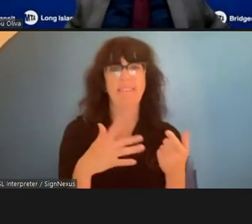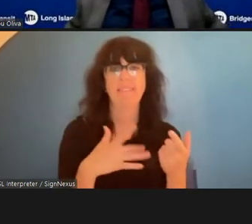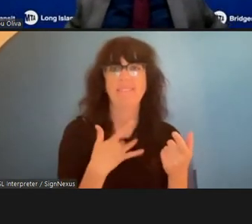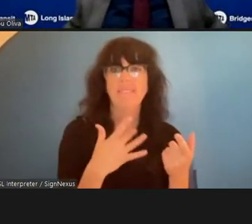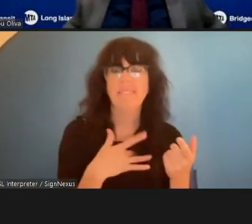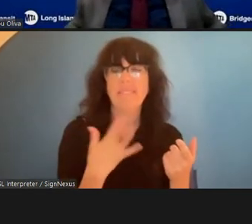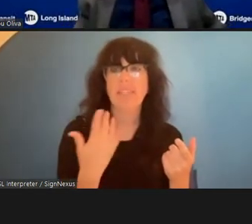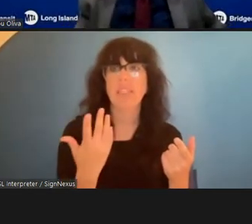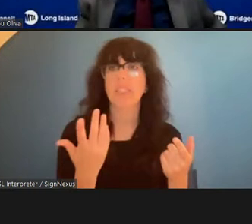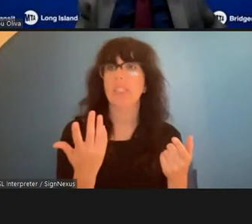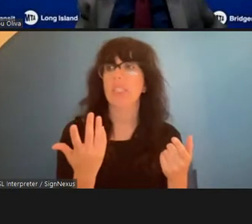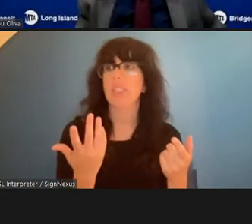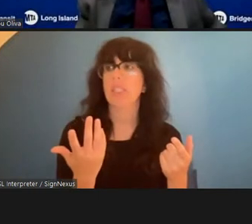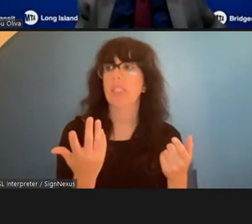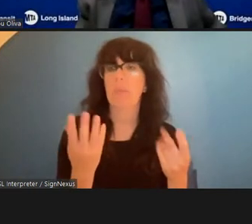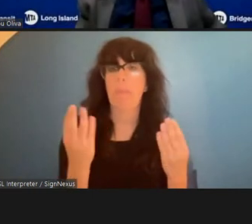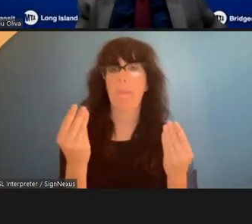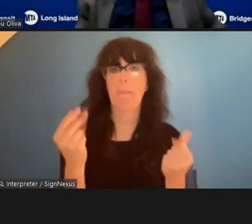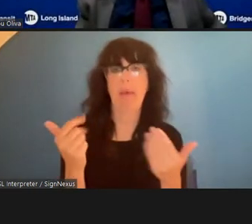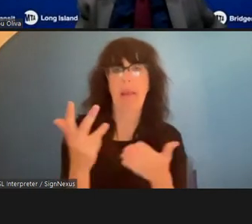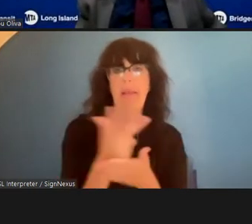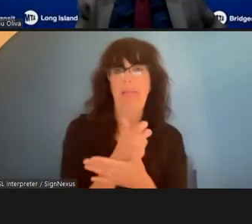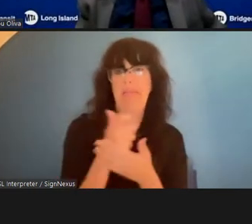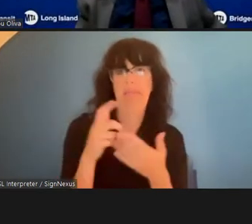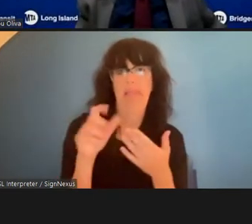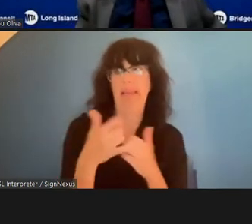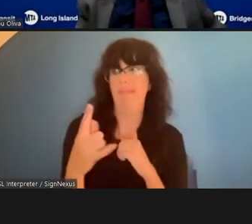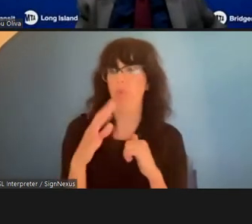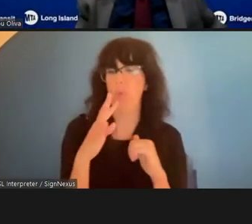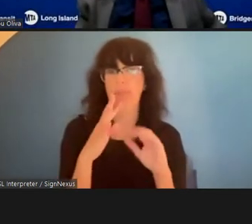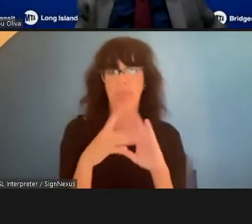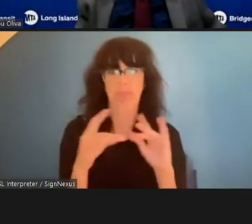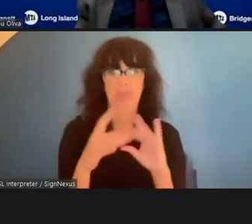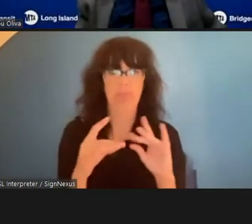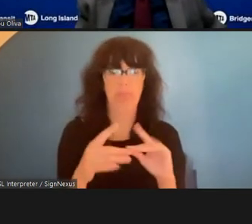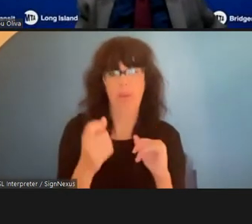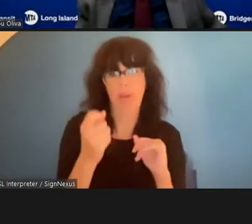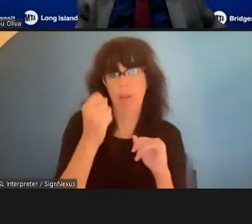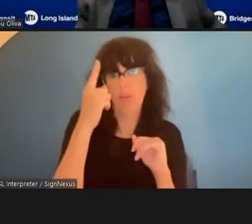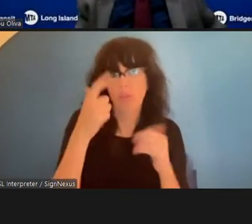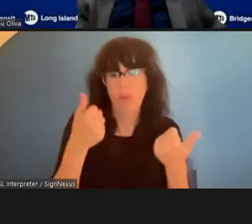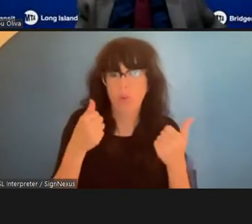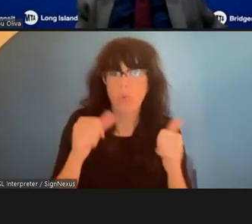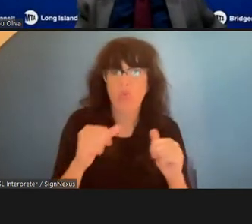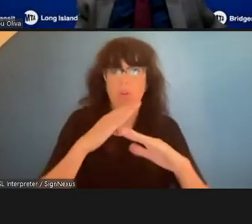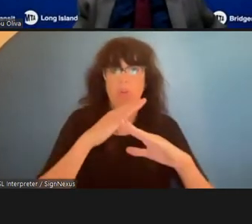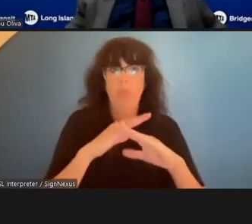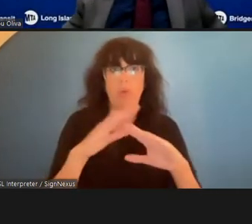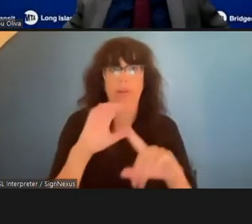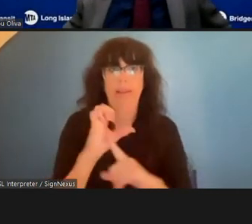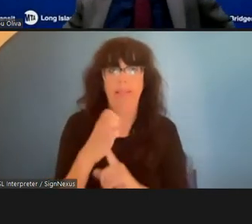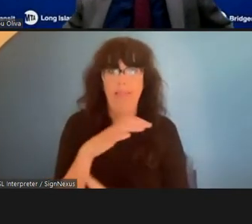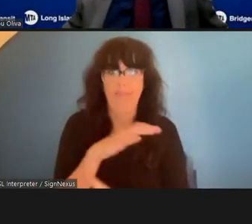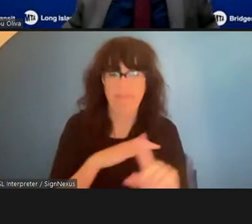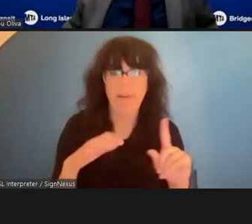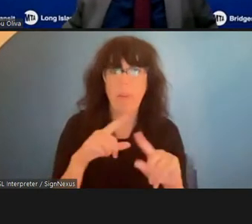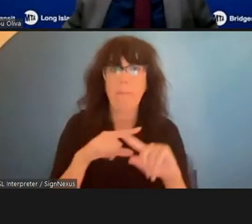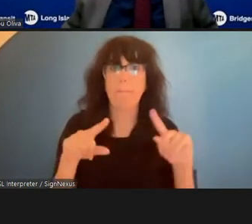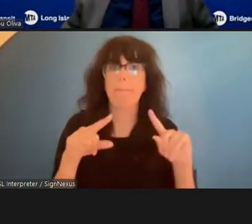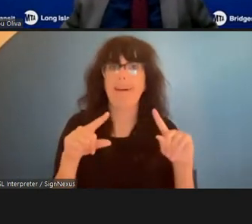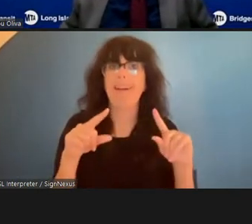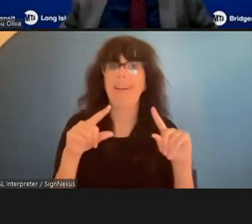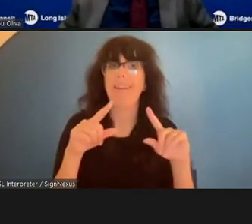somewhat a money grab like everybody else was speaking i understand we're trying to protect their environment but the same